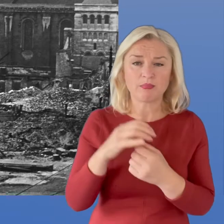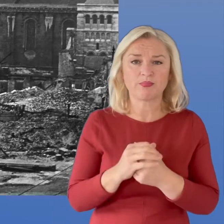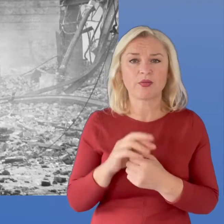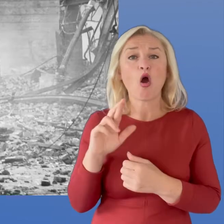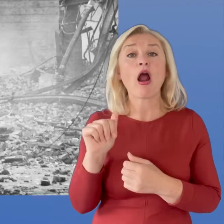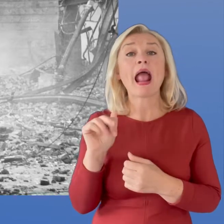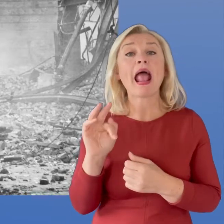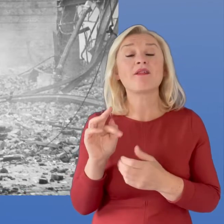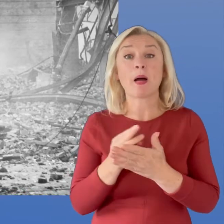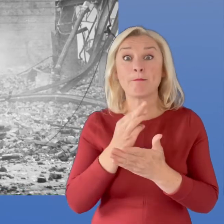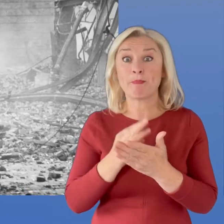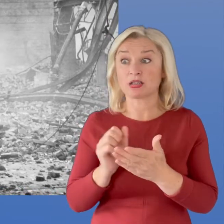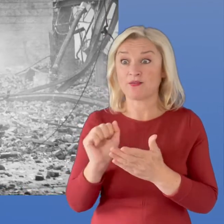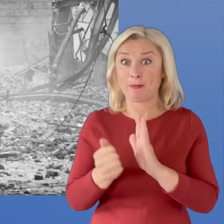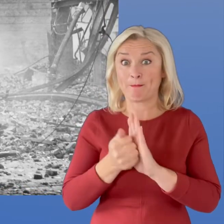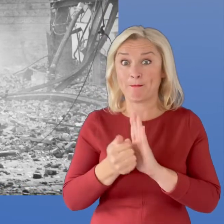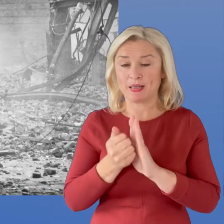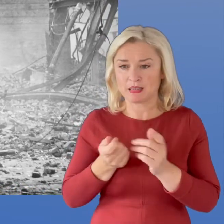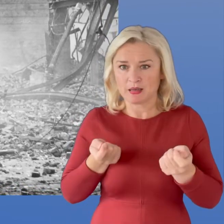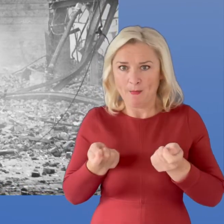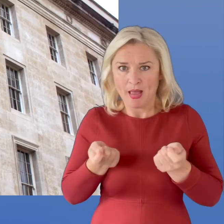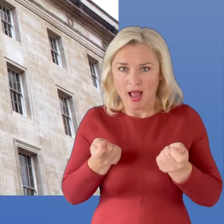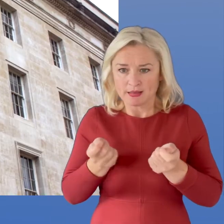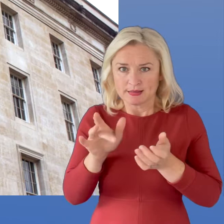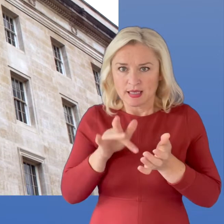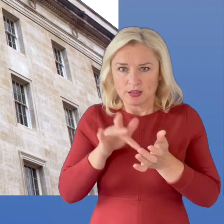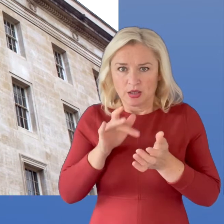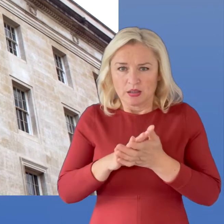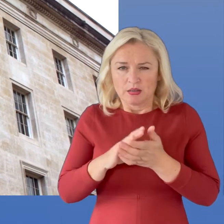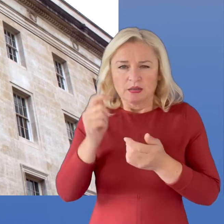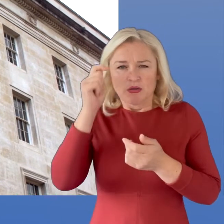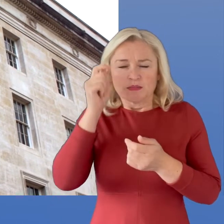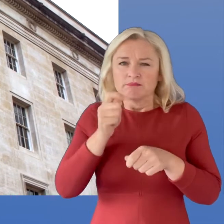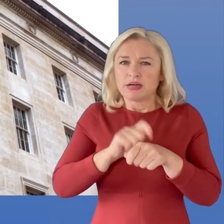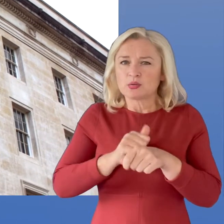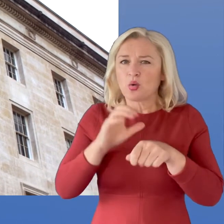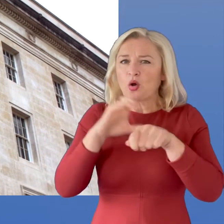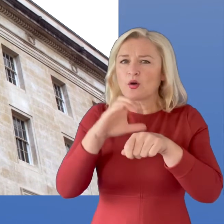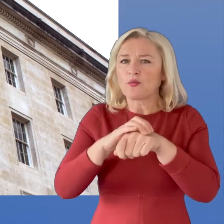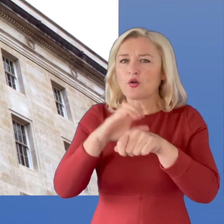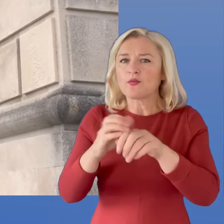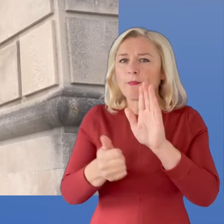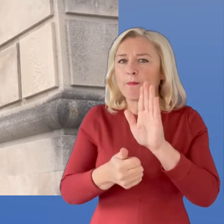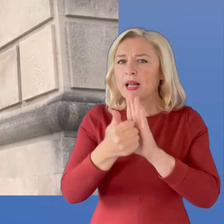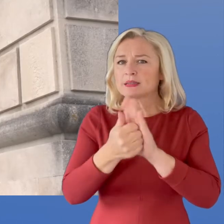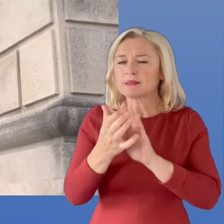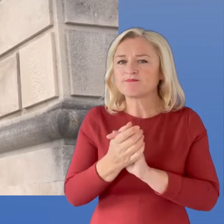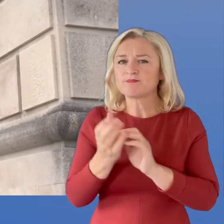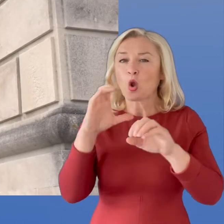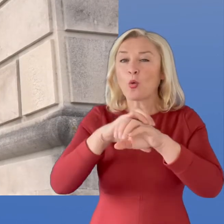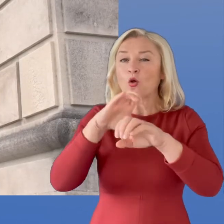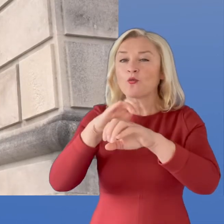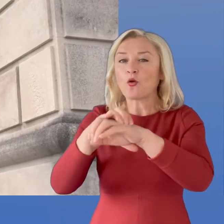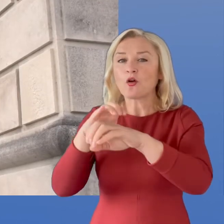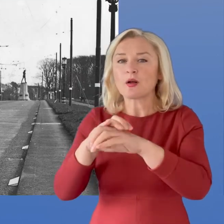as a command centre, felt it necessary to mask the bright white Portland stone of the building. The building was camouflaged with a combination of